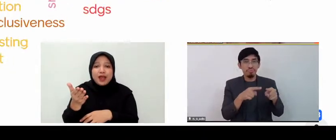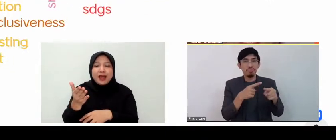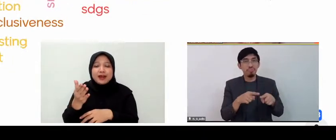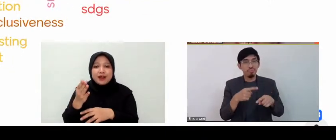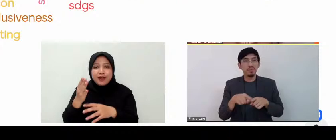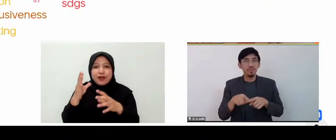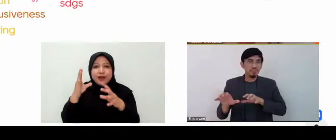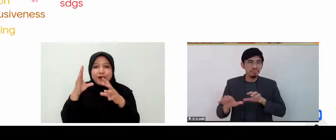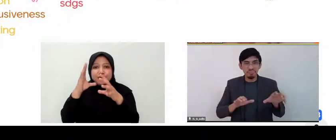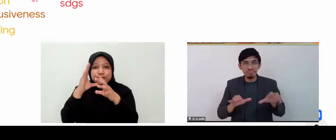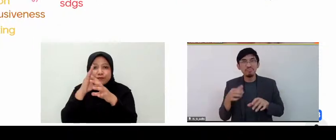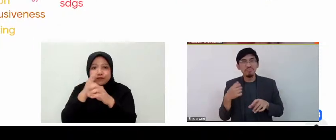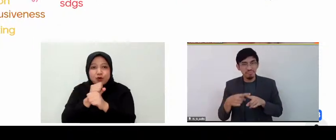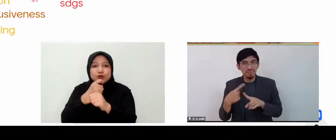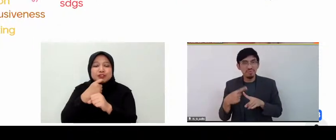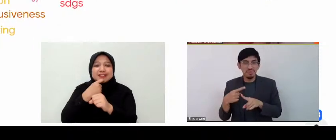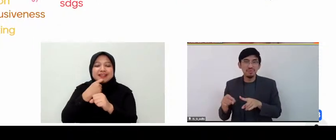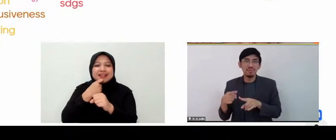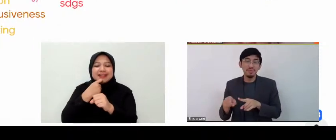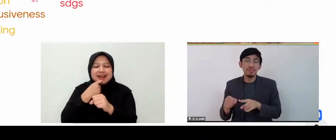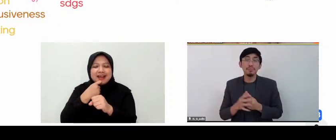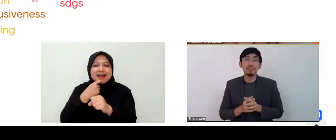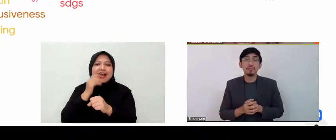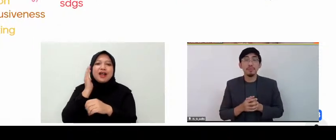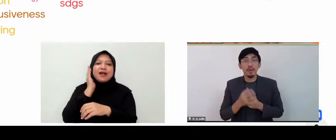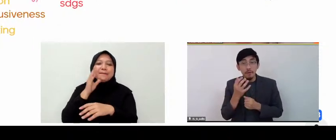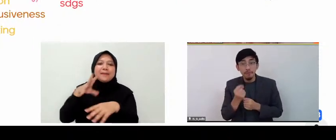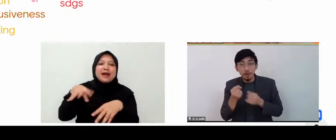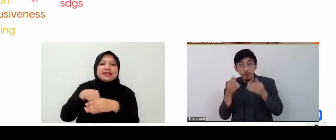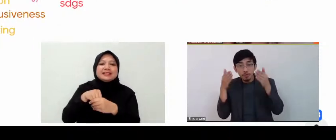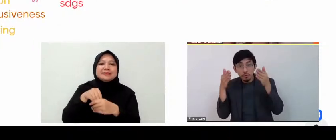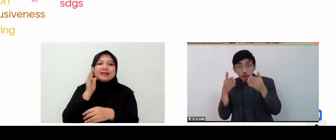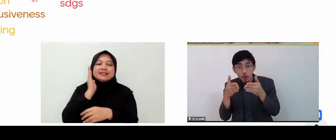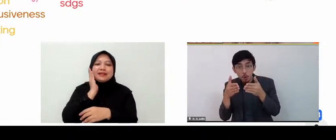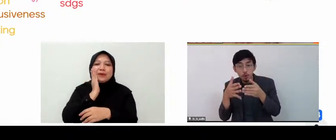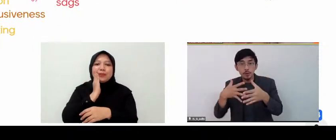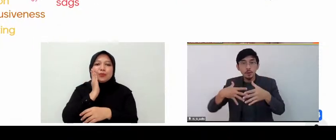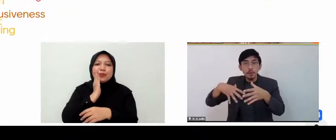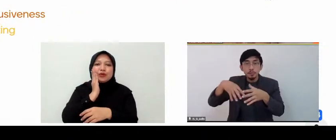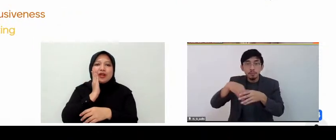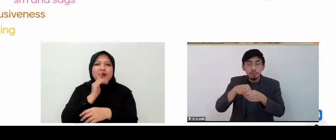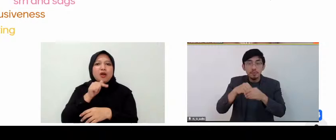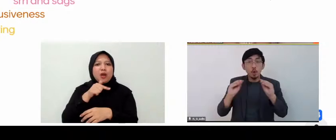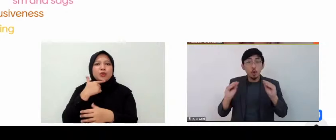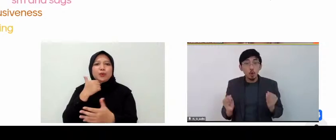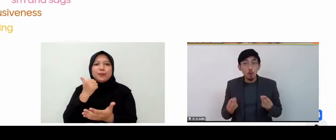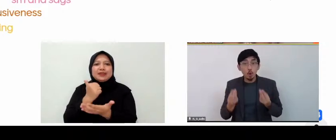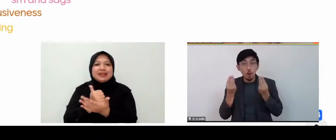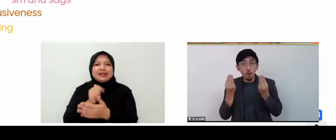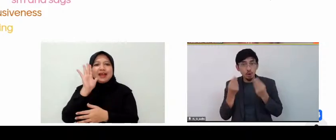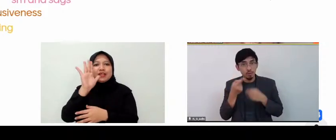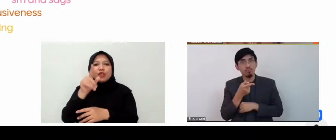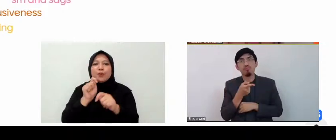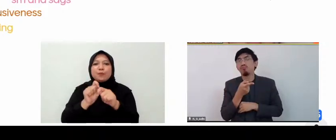youth participation. I think this is quite important for us to create the content that not only accurate,